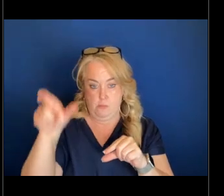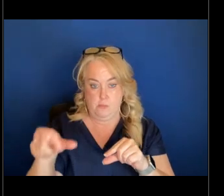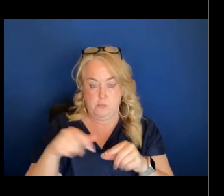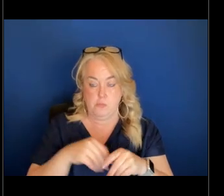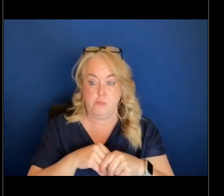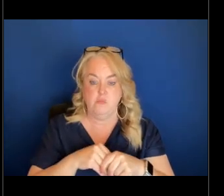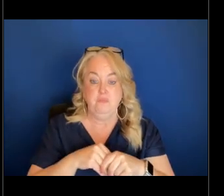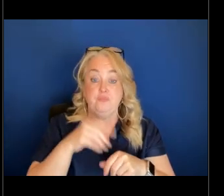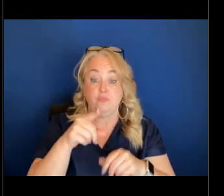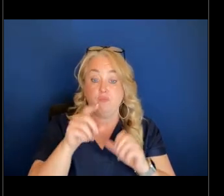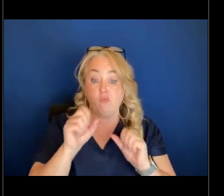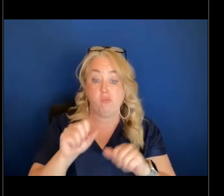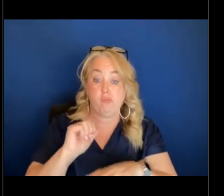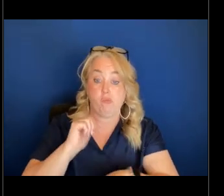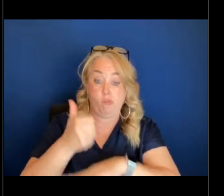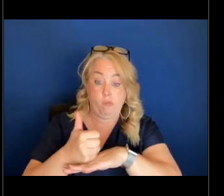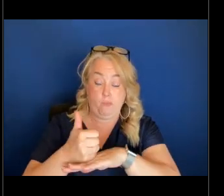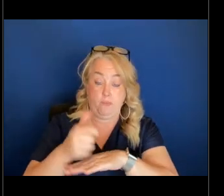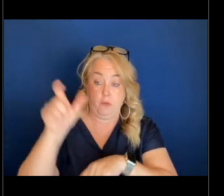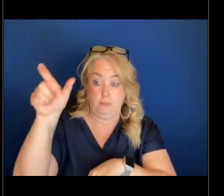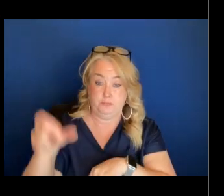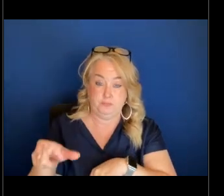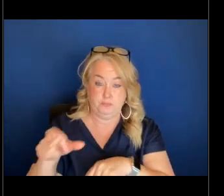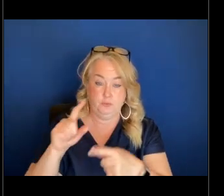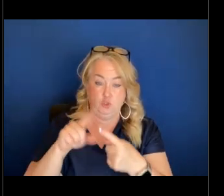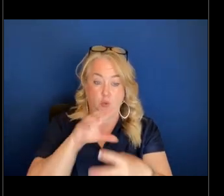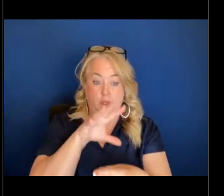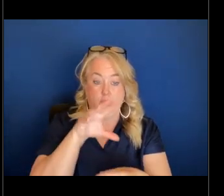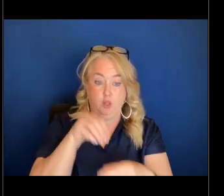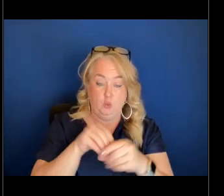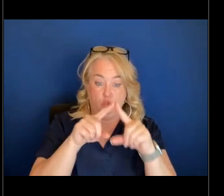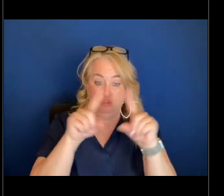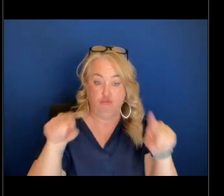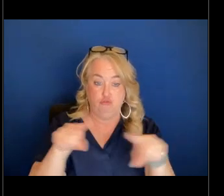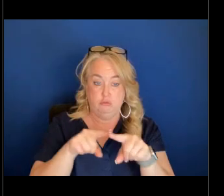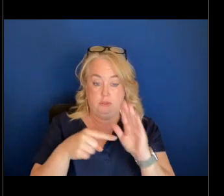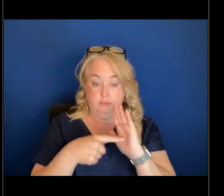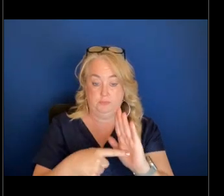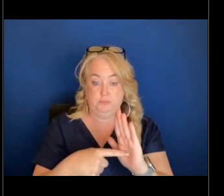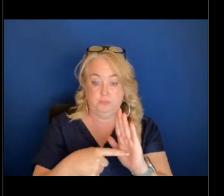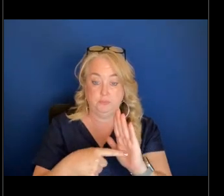You can set up the dashboard to include the screen that is being shared